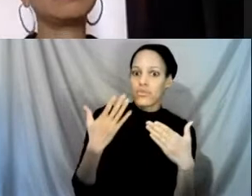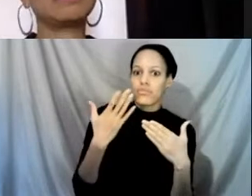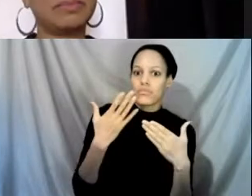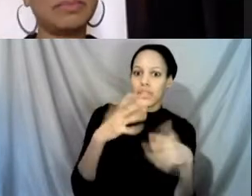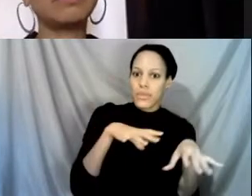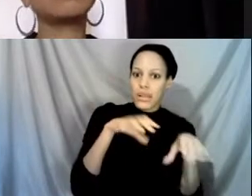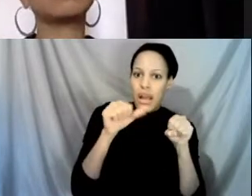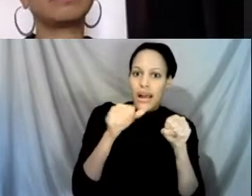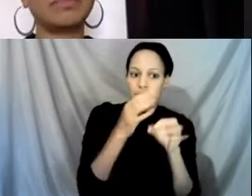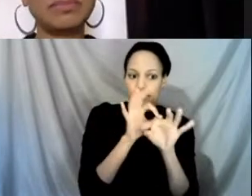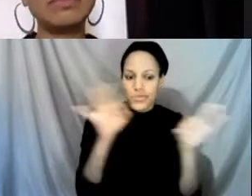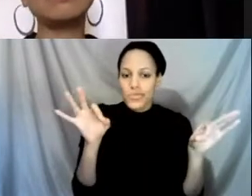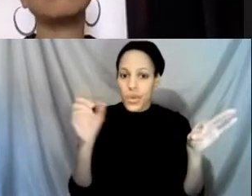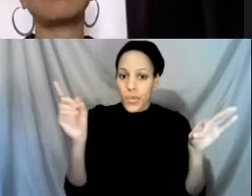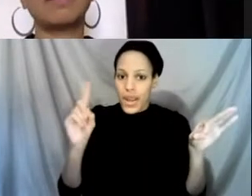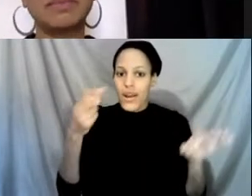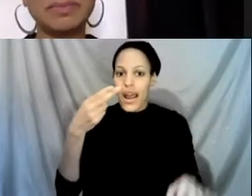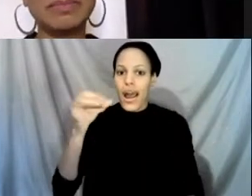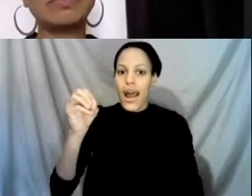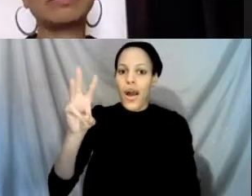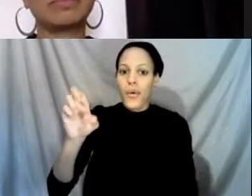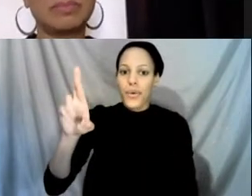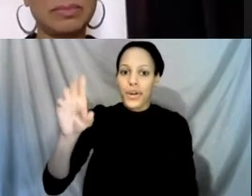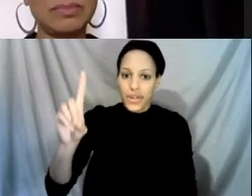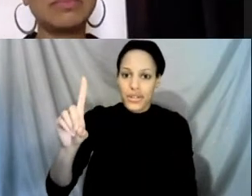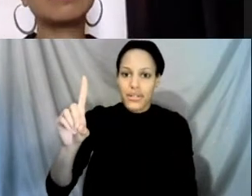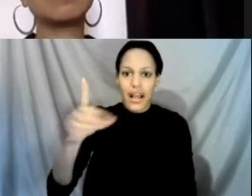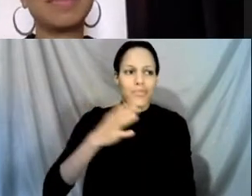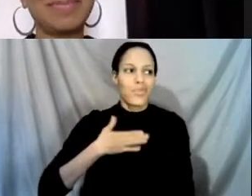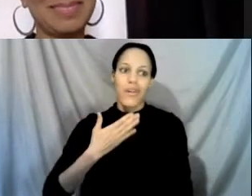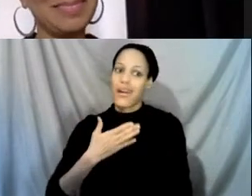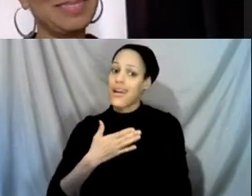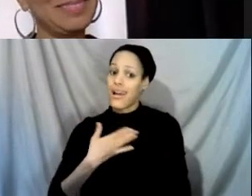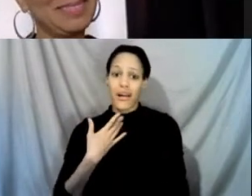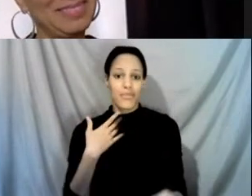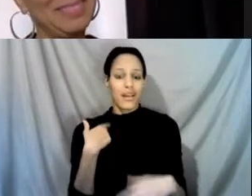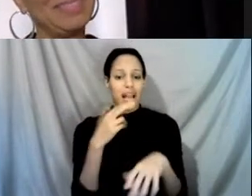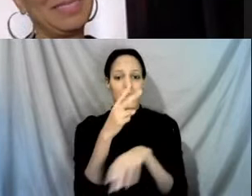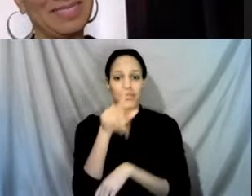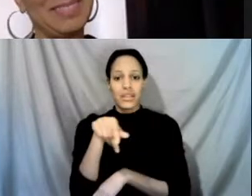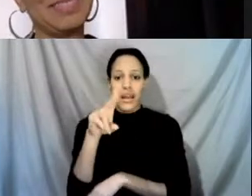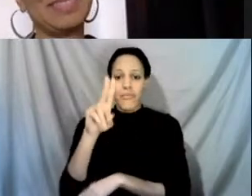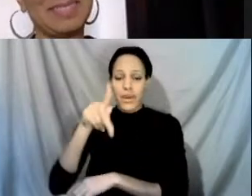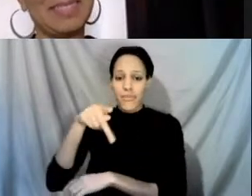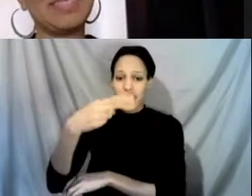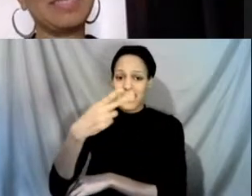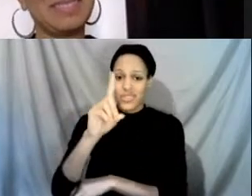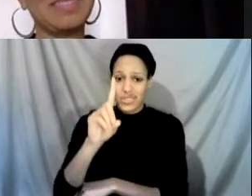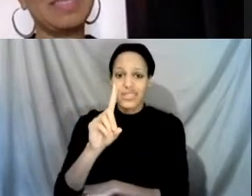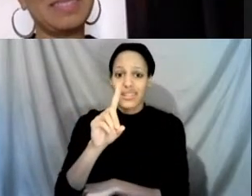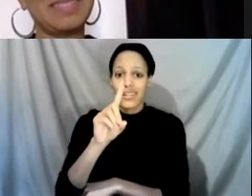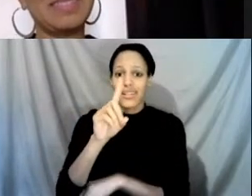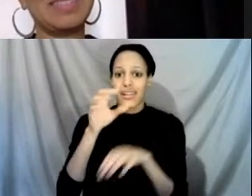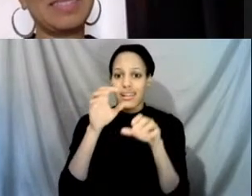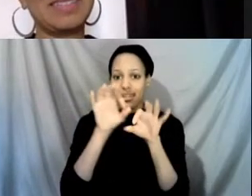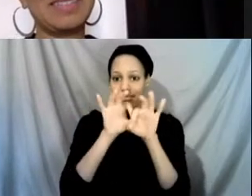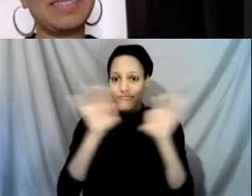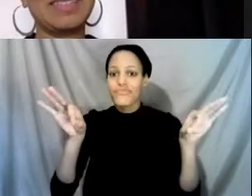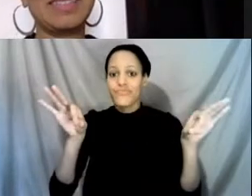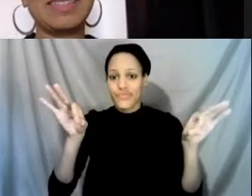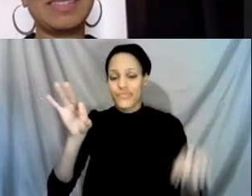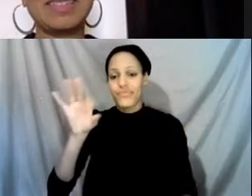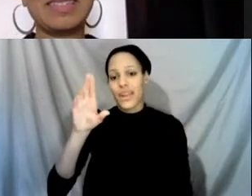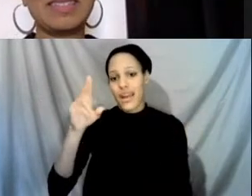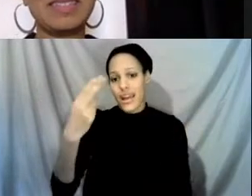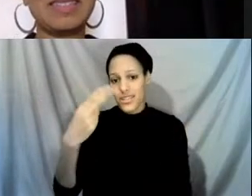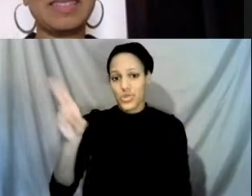yes. Man, I'm so glad I got my PhD at Howard. Just saying. Yes, she was pregnant with Charmaine, and I was